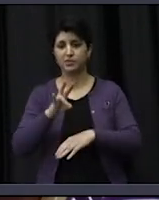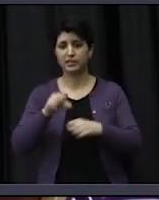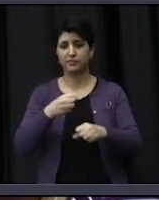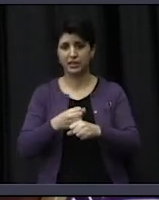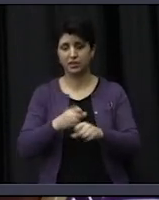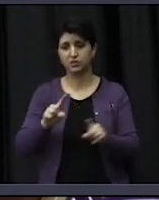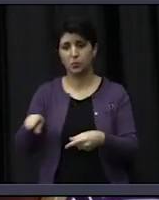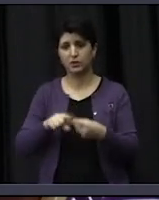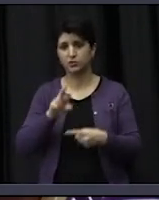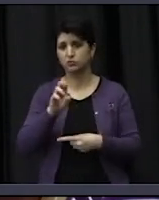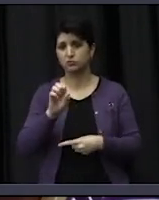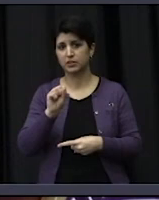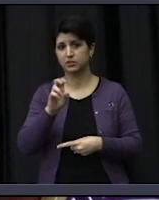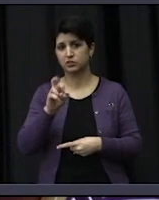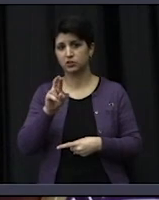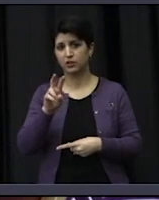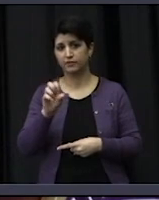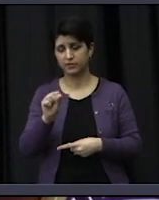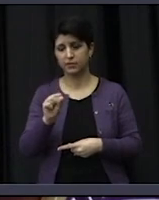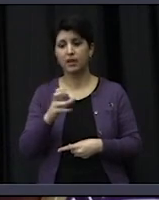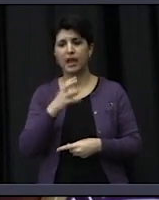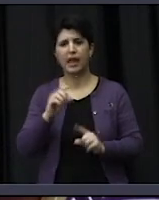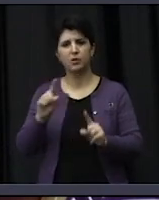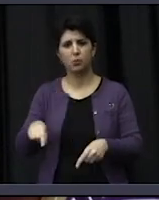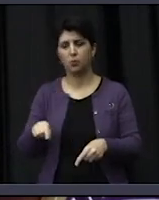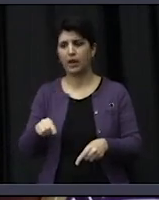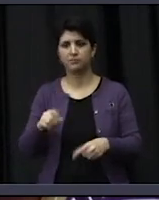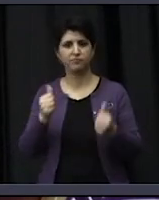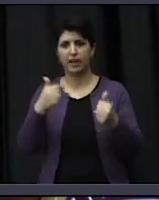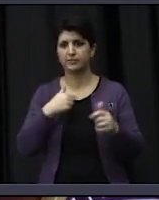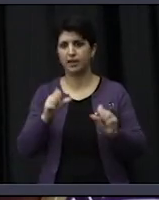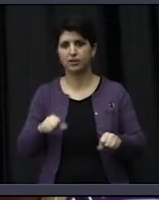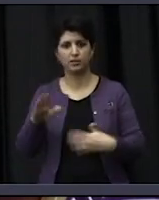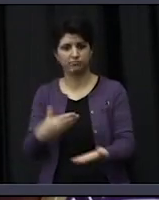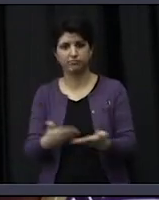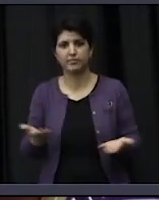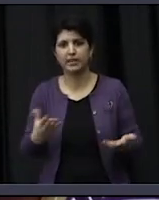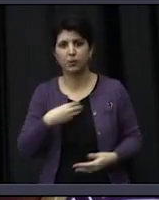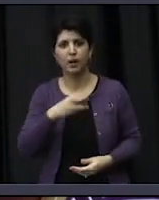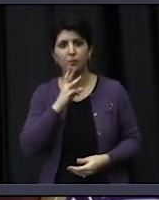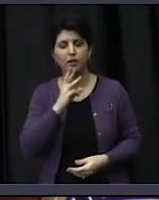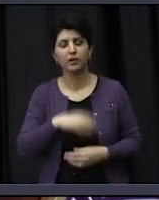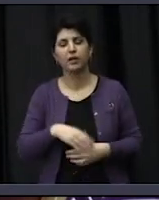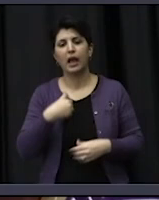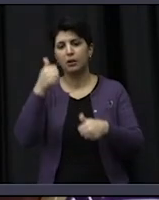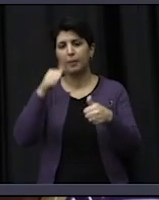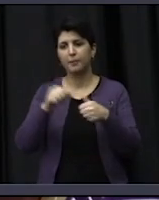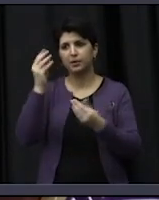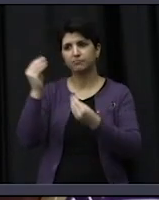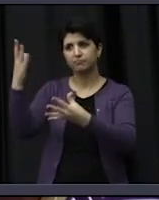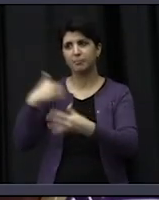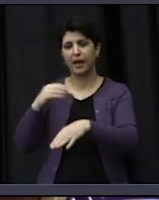the reserves, and ran as fast as I could to the University of Wisconsin-Whitewater. I remember telling my advisor at the